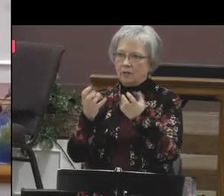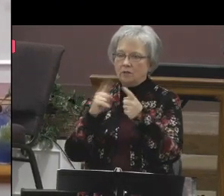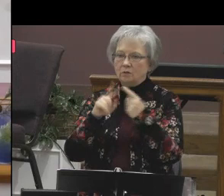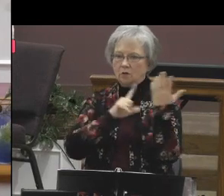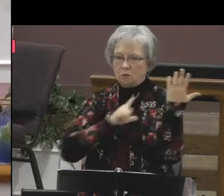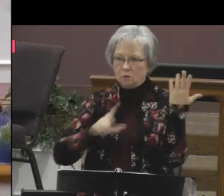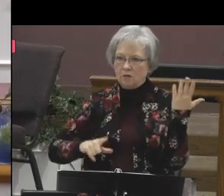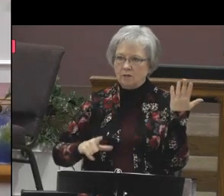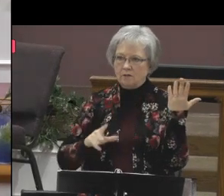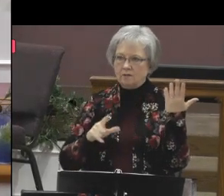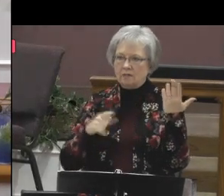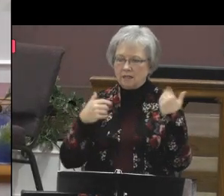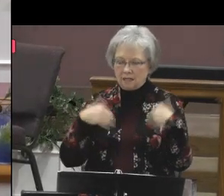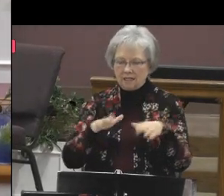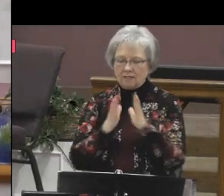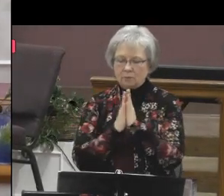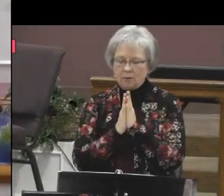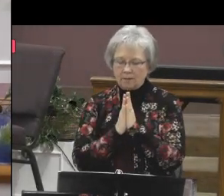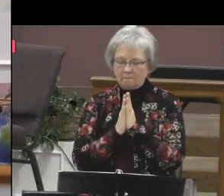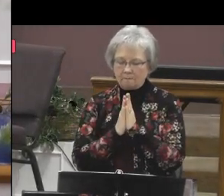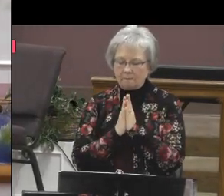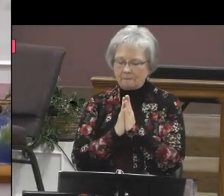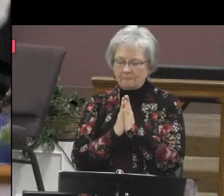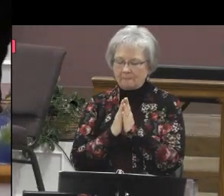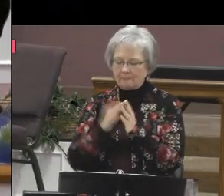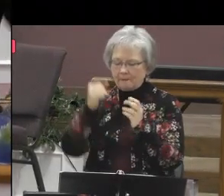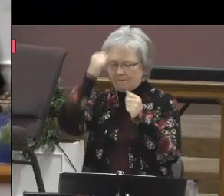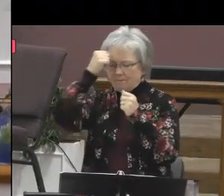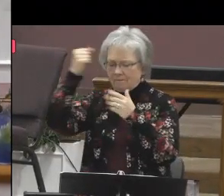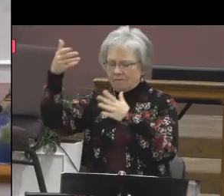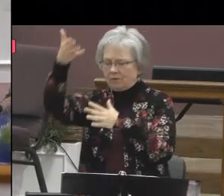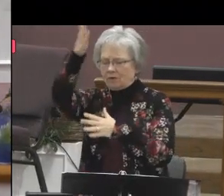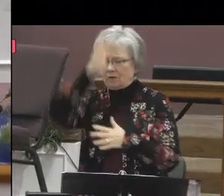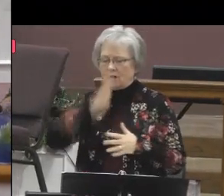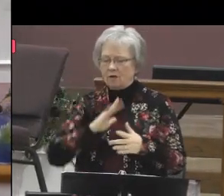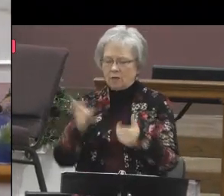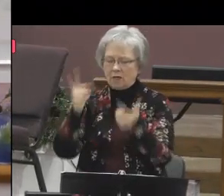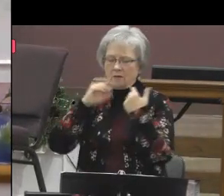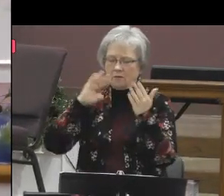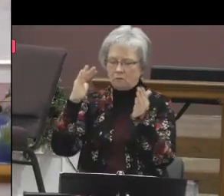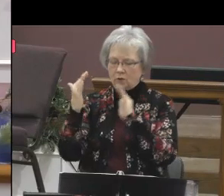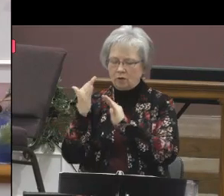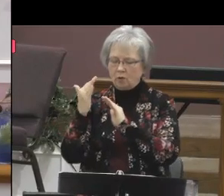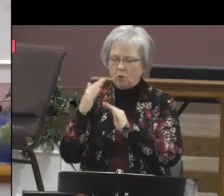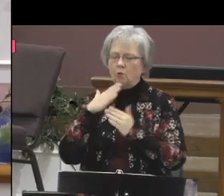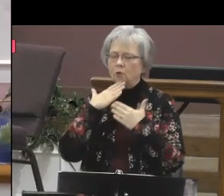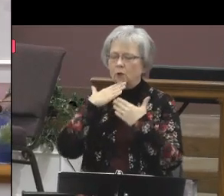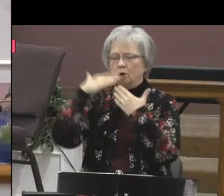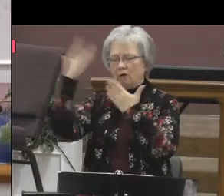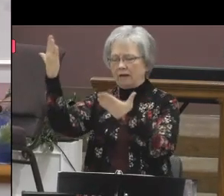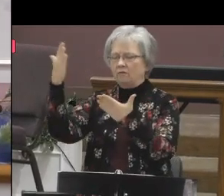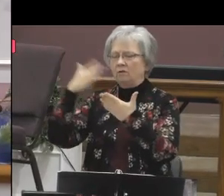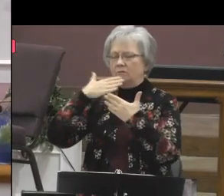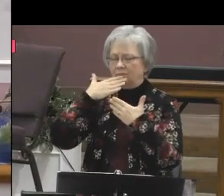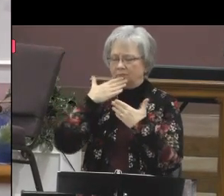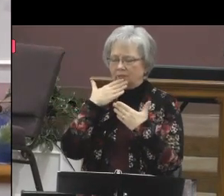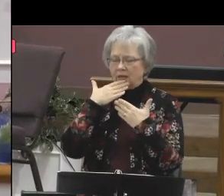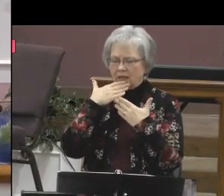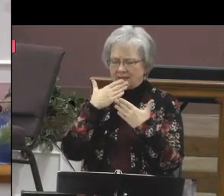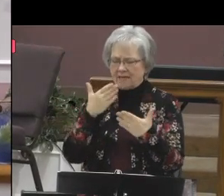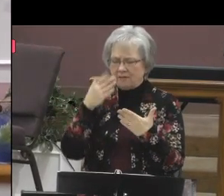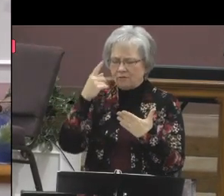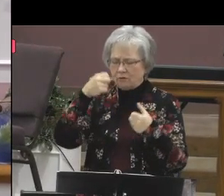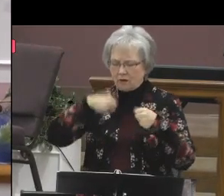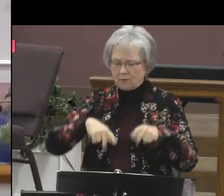in a word of prayer now, and we'll get started with our worship service. Father God, as we come before you today, we are so grateful and thankful for the opportunity we